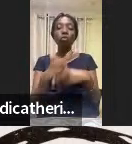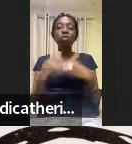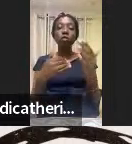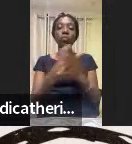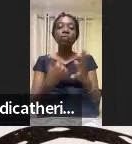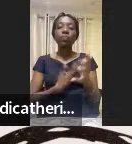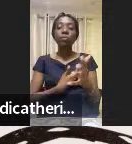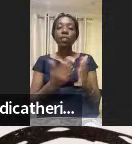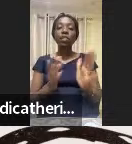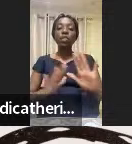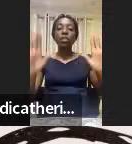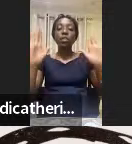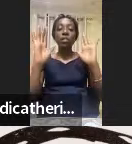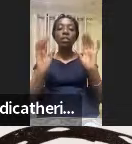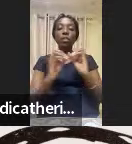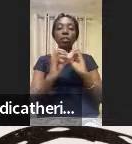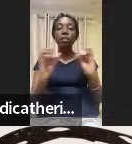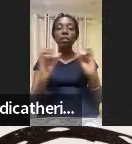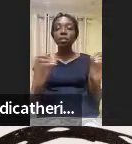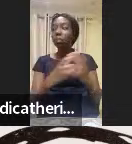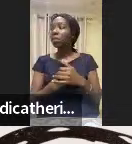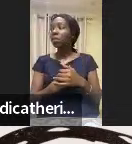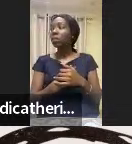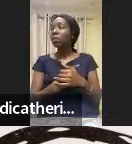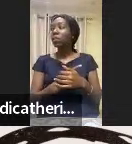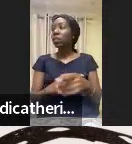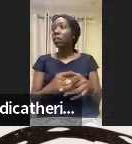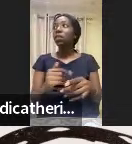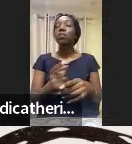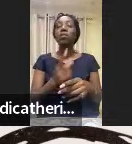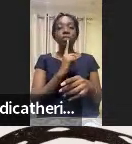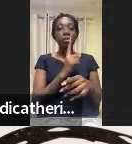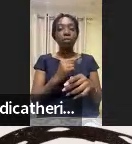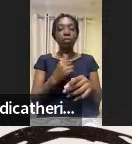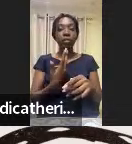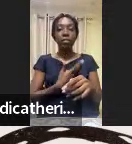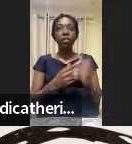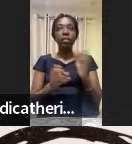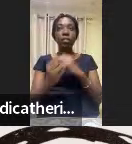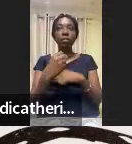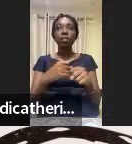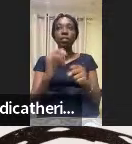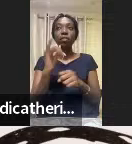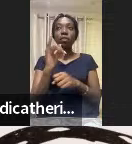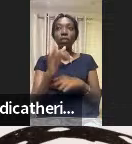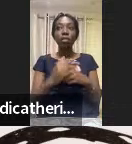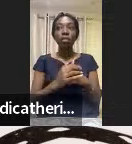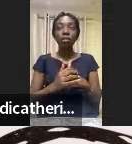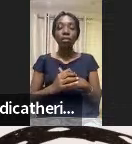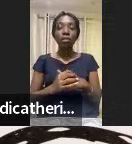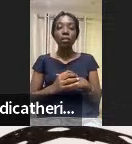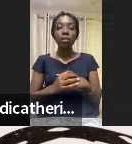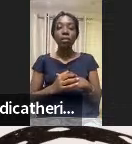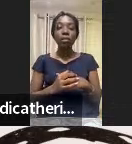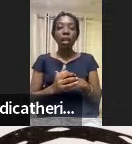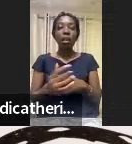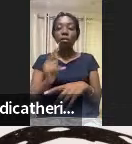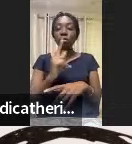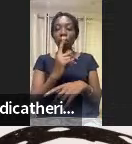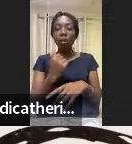Let's continue preaching the gospel, especially to the HR professionals. And